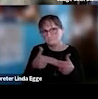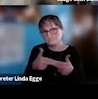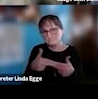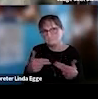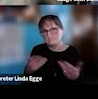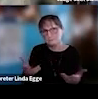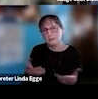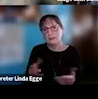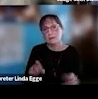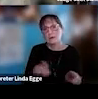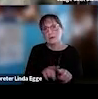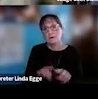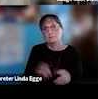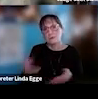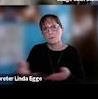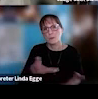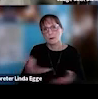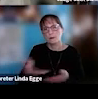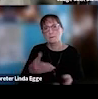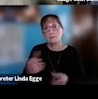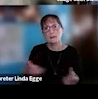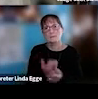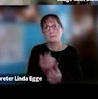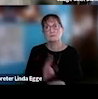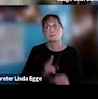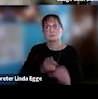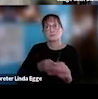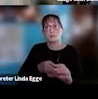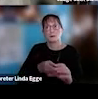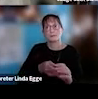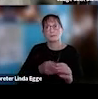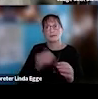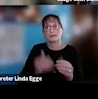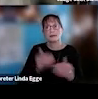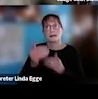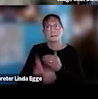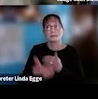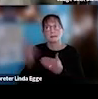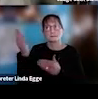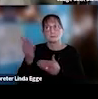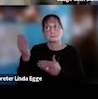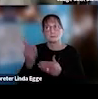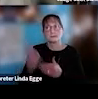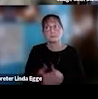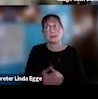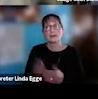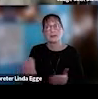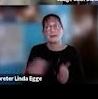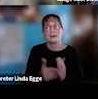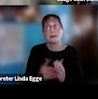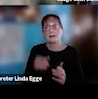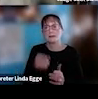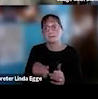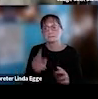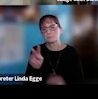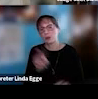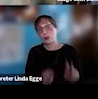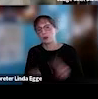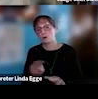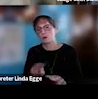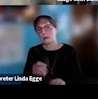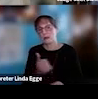I also welcome you all to join us in our next presentation. Again, this is going to be looking at